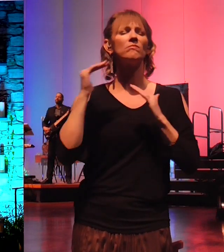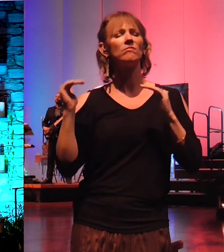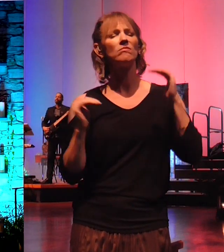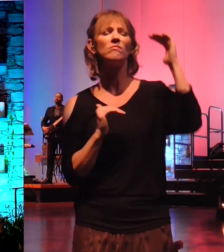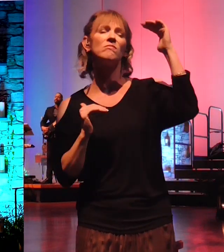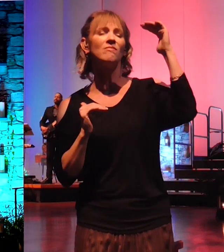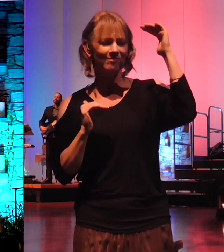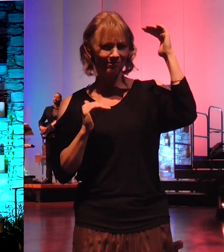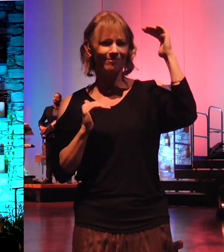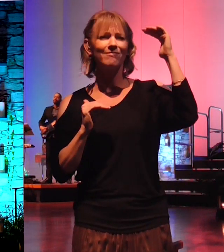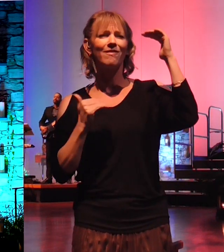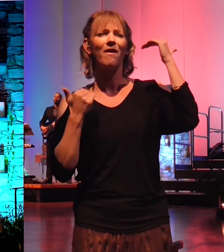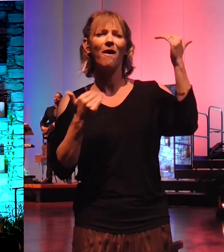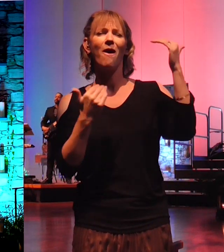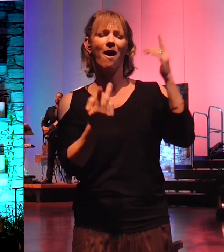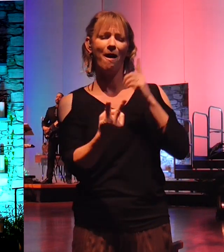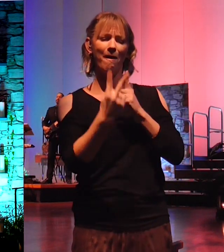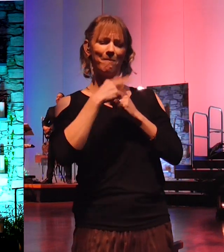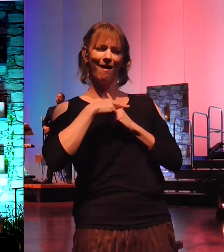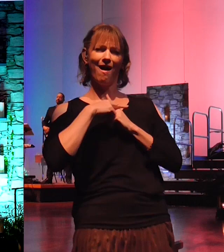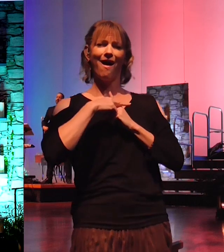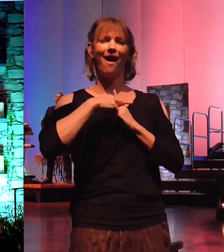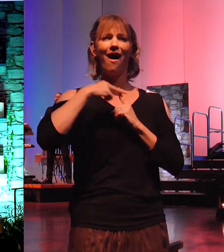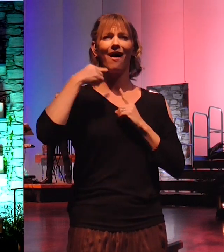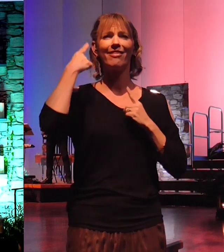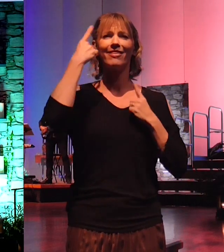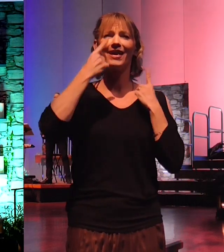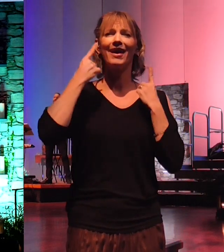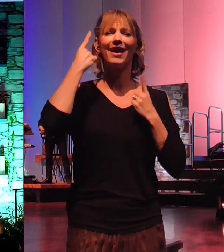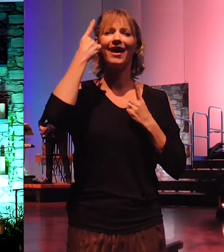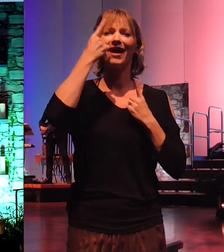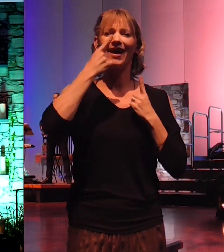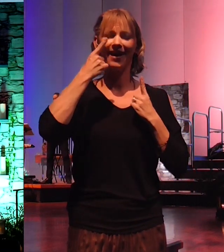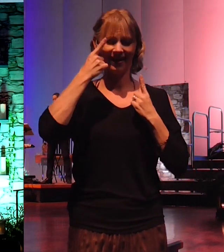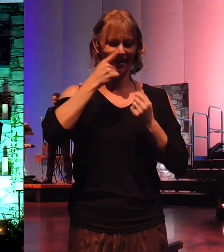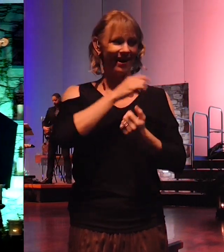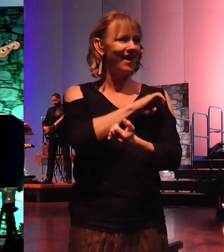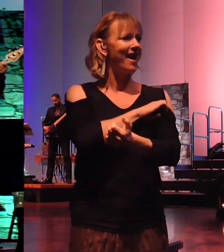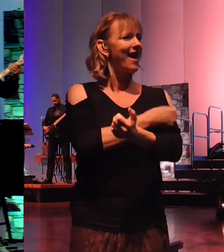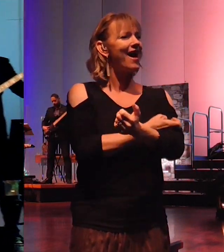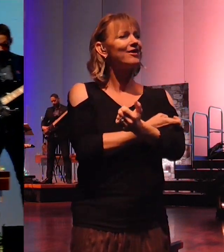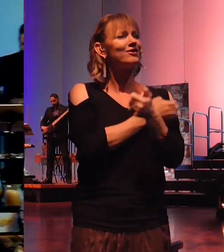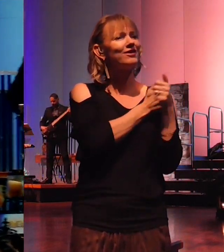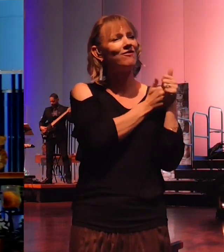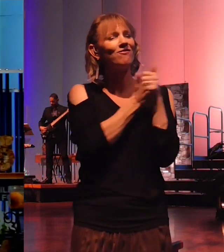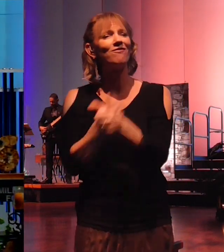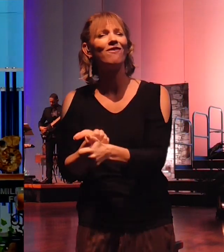Apply it to your thinking, and energy follows thought.